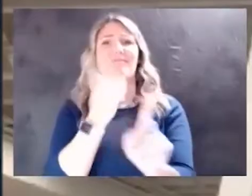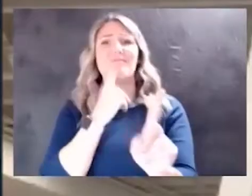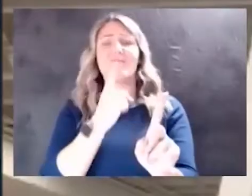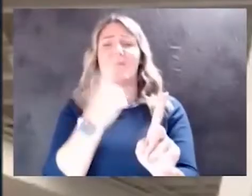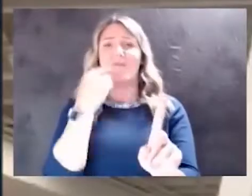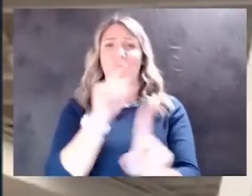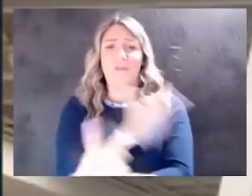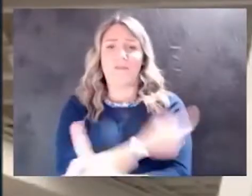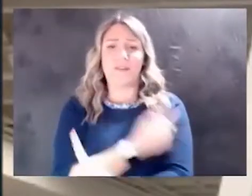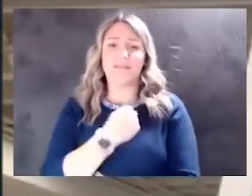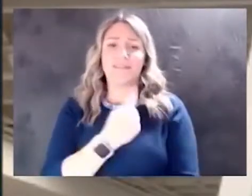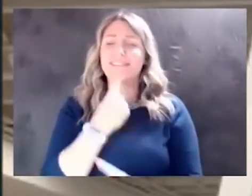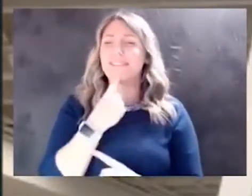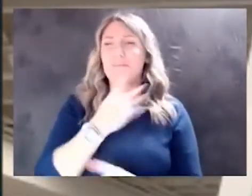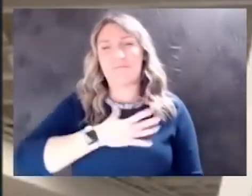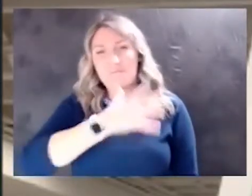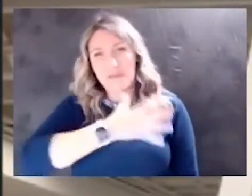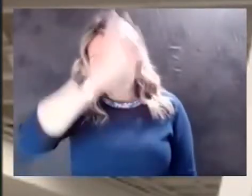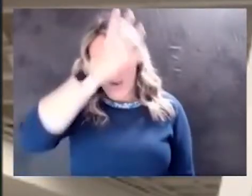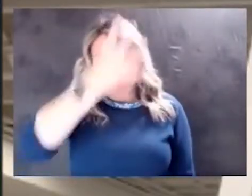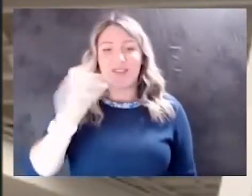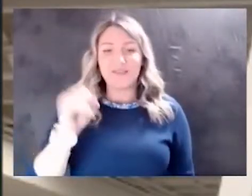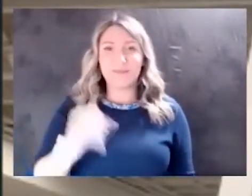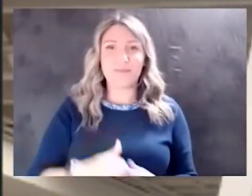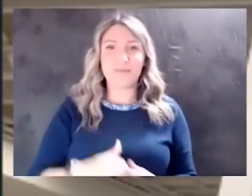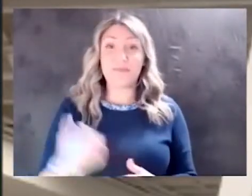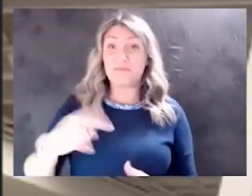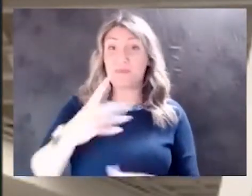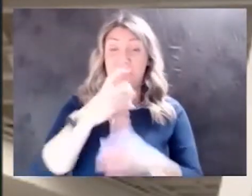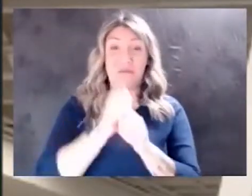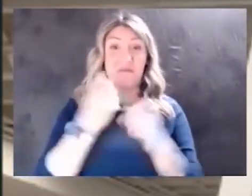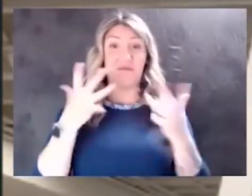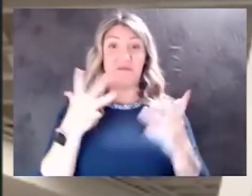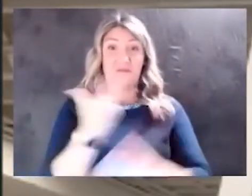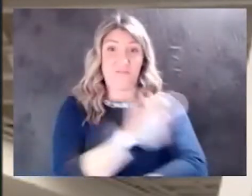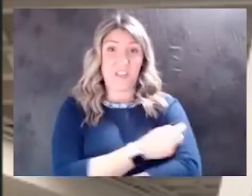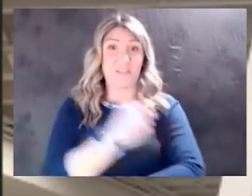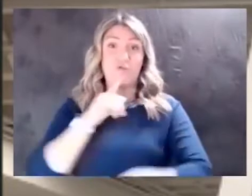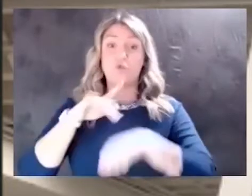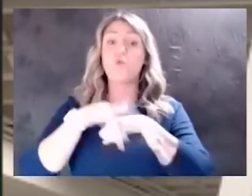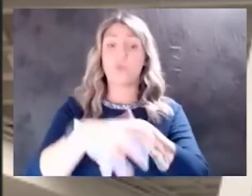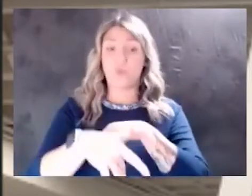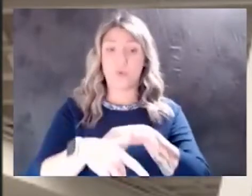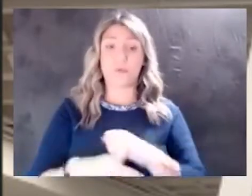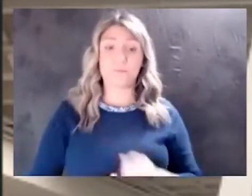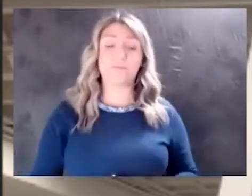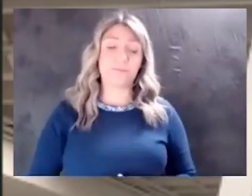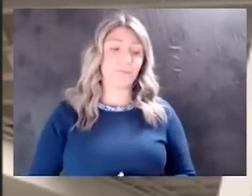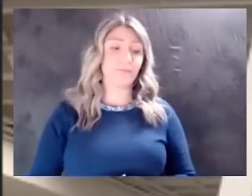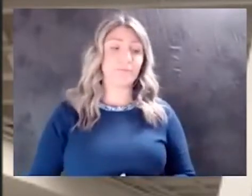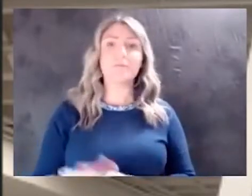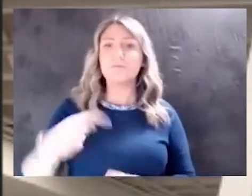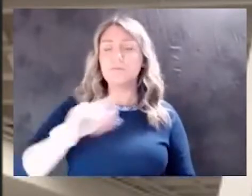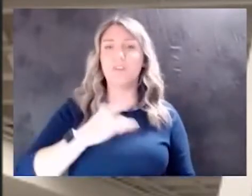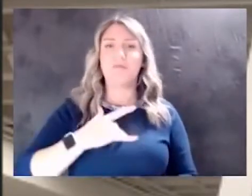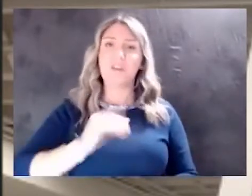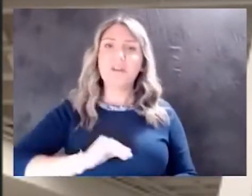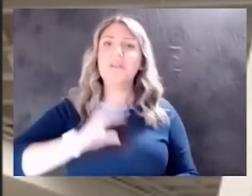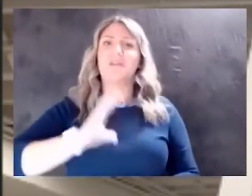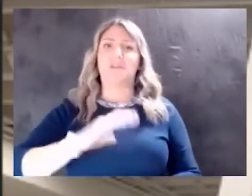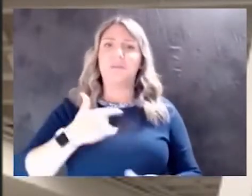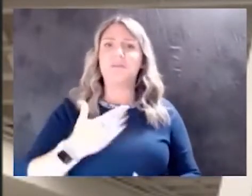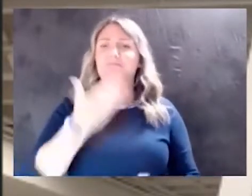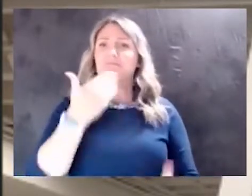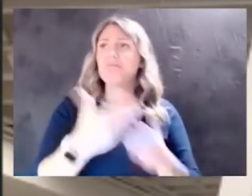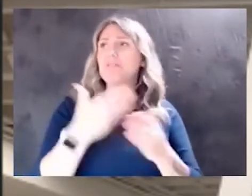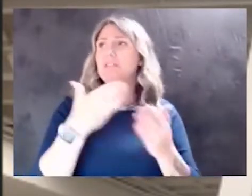I would have to say my parents were, because they got the vaccine pretty early. And they felt really good about getting it. They felt